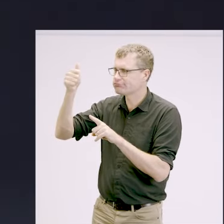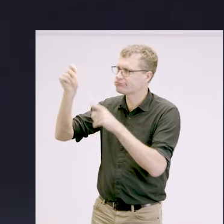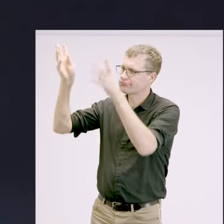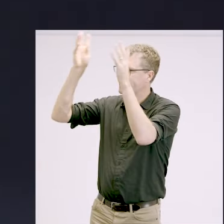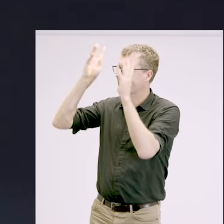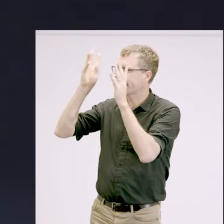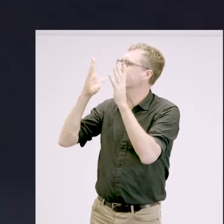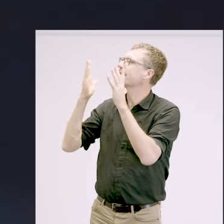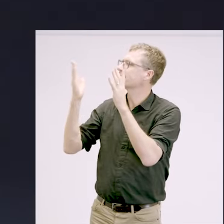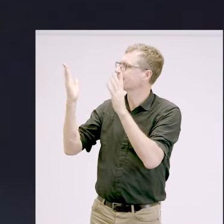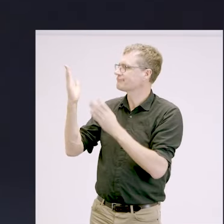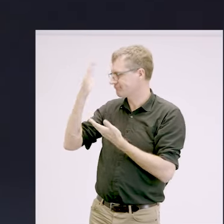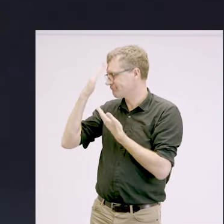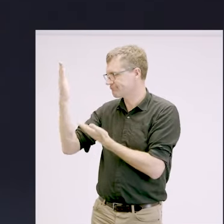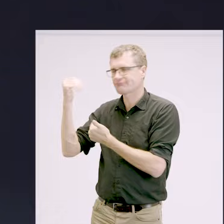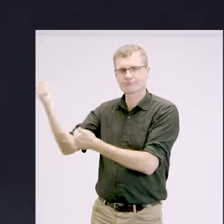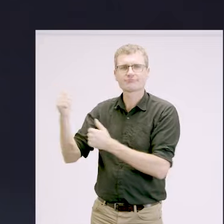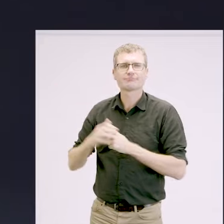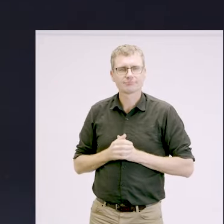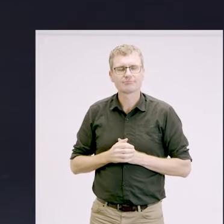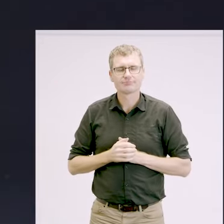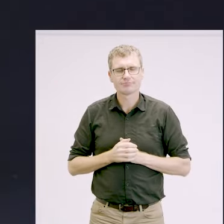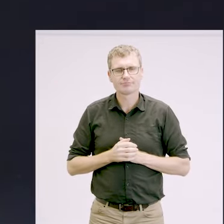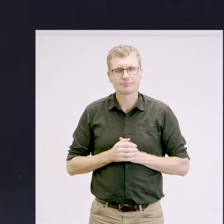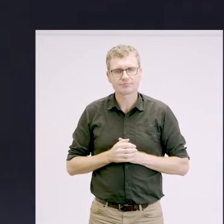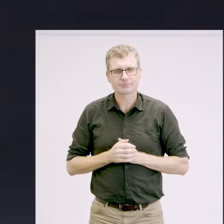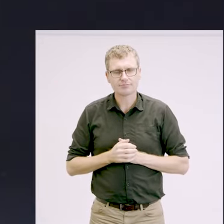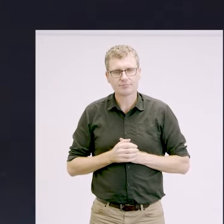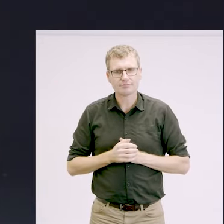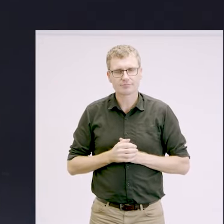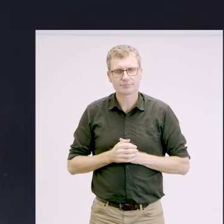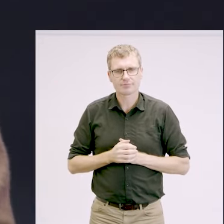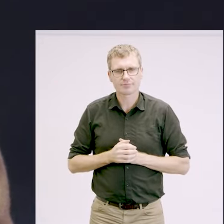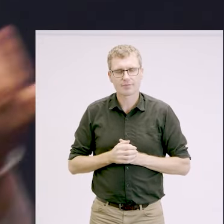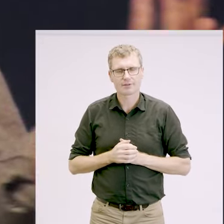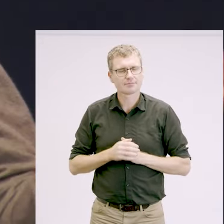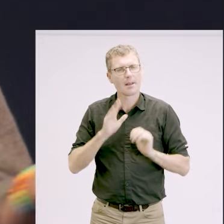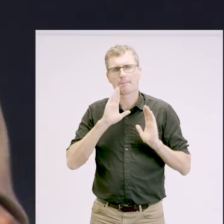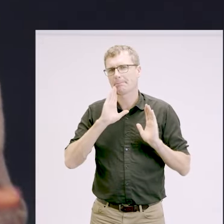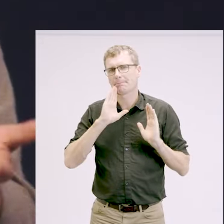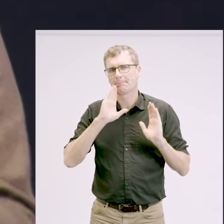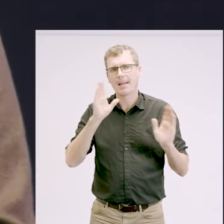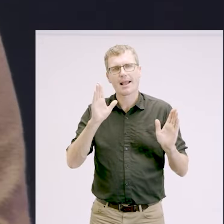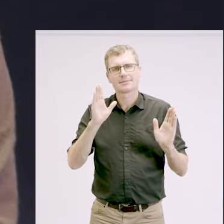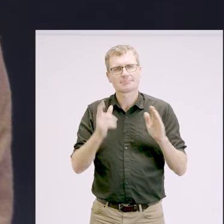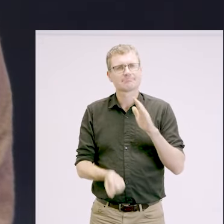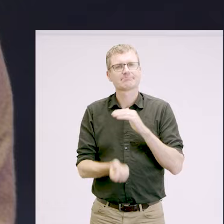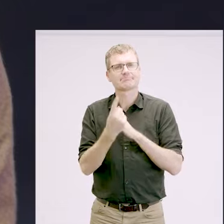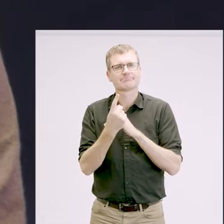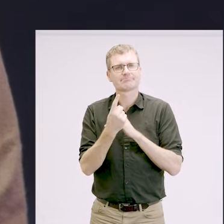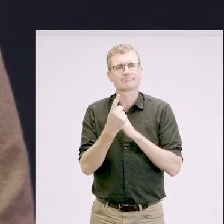he lives with the King of Kings above all other kings in his life, right? And of course, we saw there are